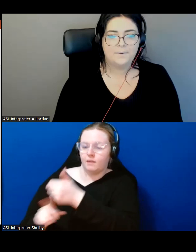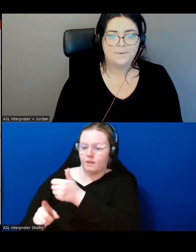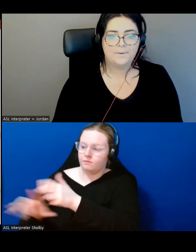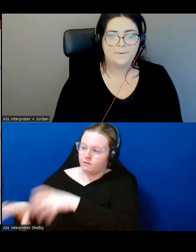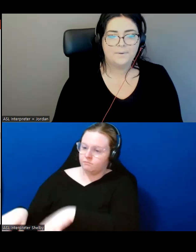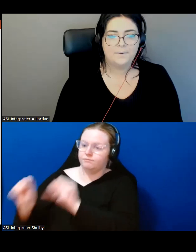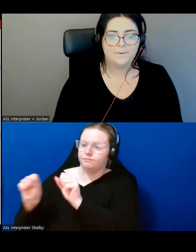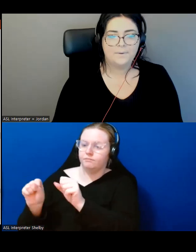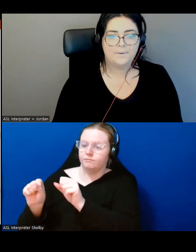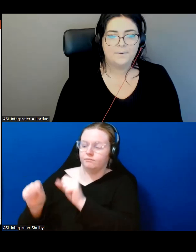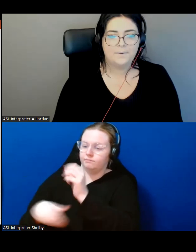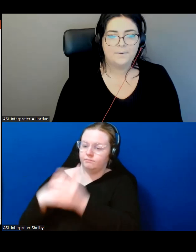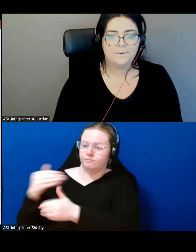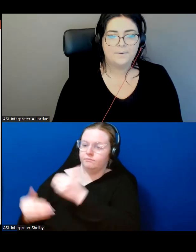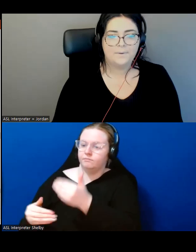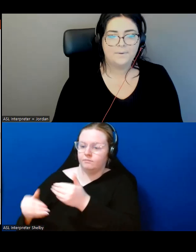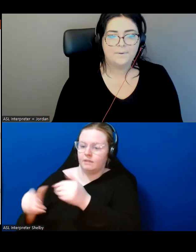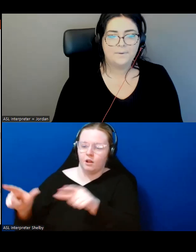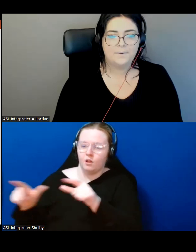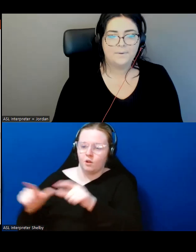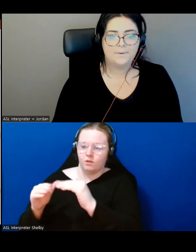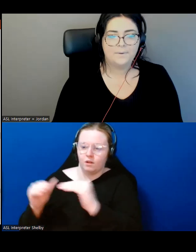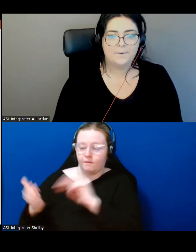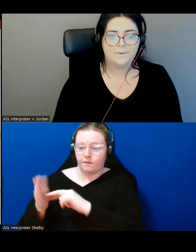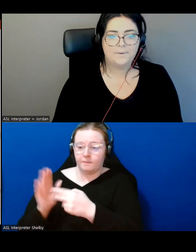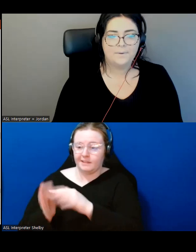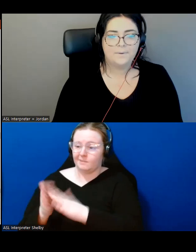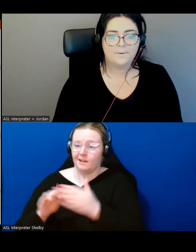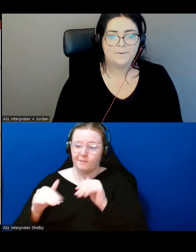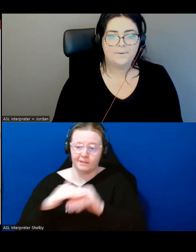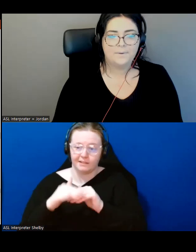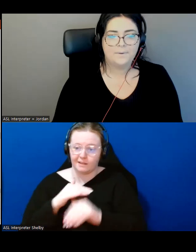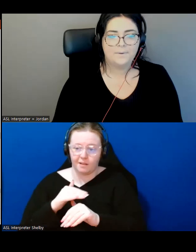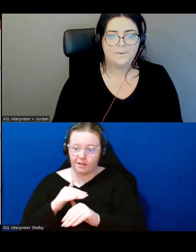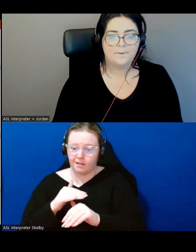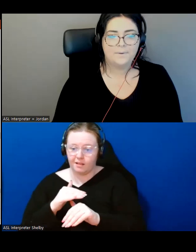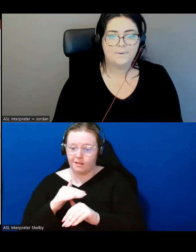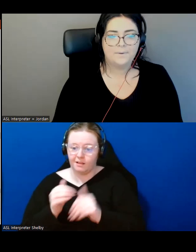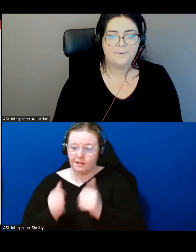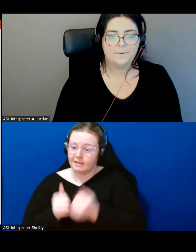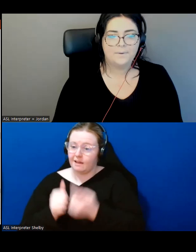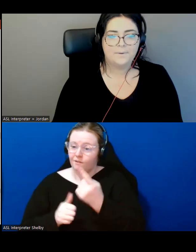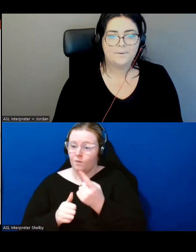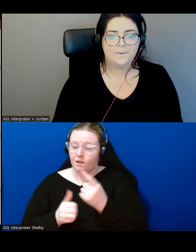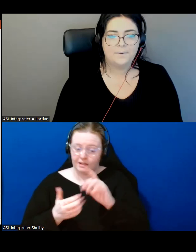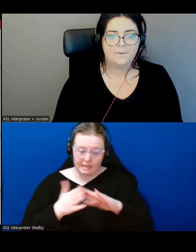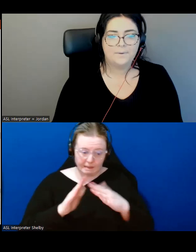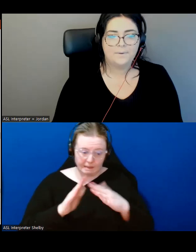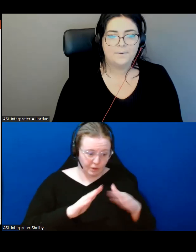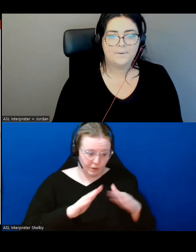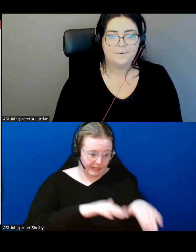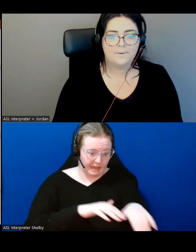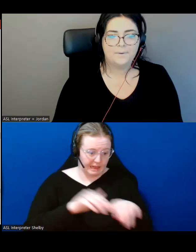local level, which makes it accessible to people because not everybody can leave one community to go to a larger center to avail